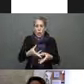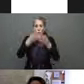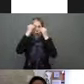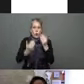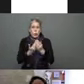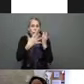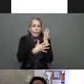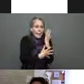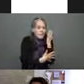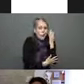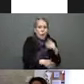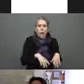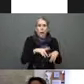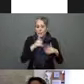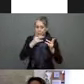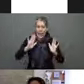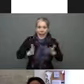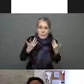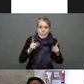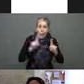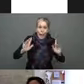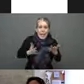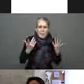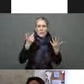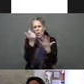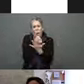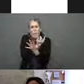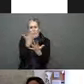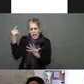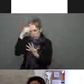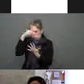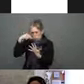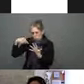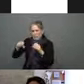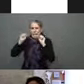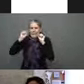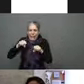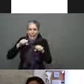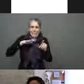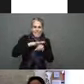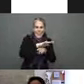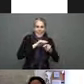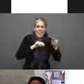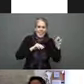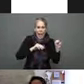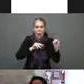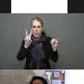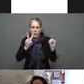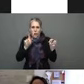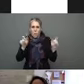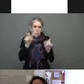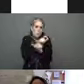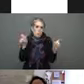things, uh, you know, animacy. So there's, it's possible that that noun verb bias is just a bit,